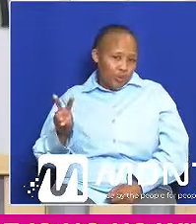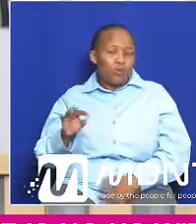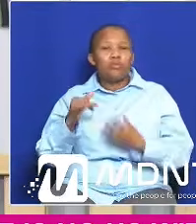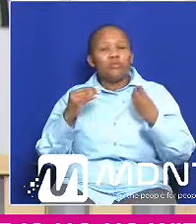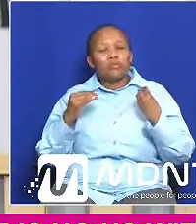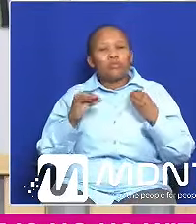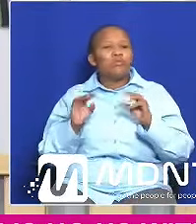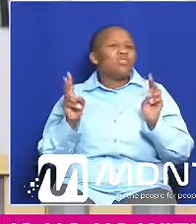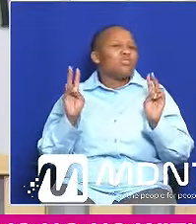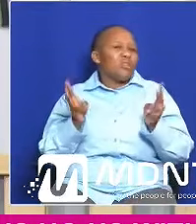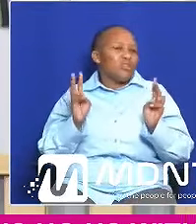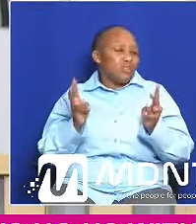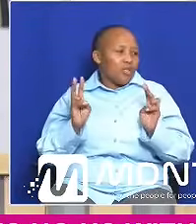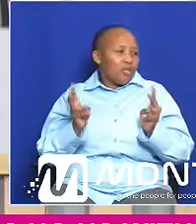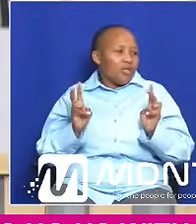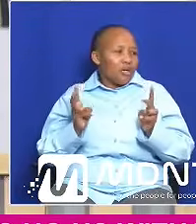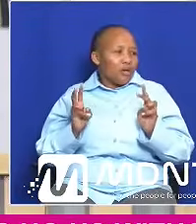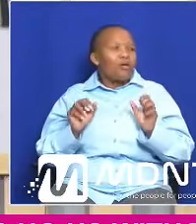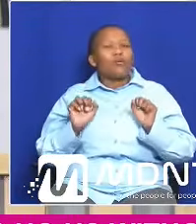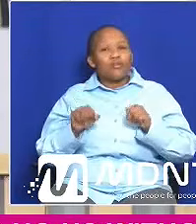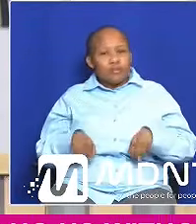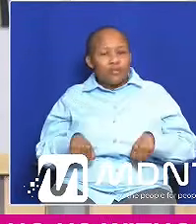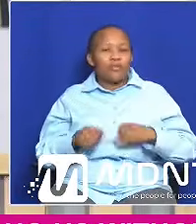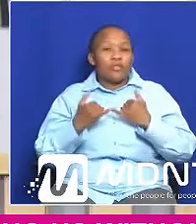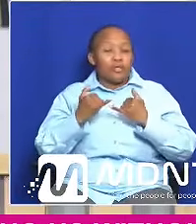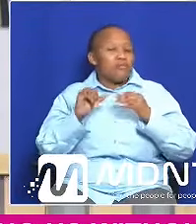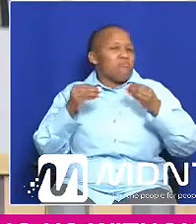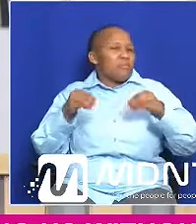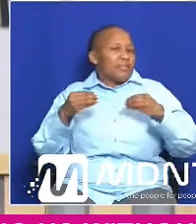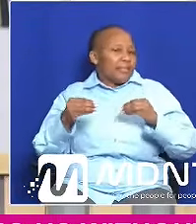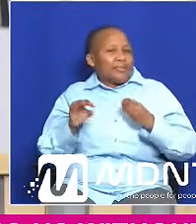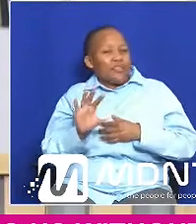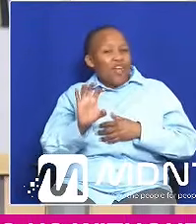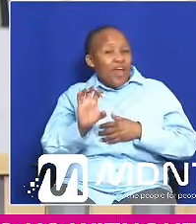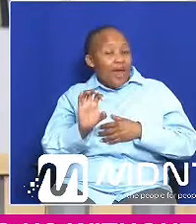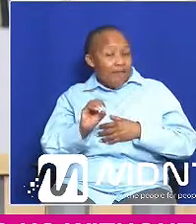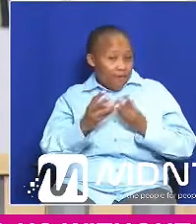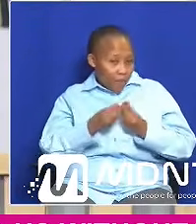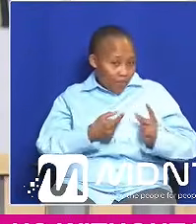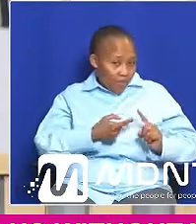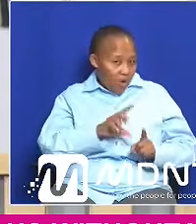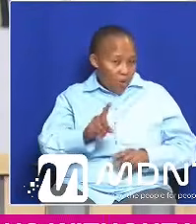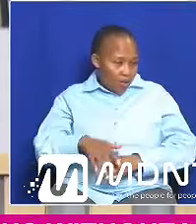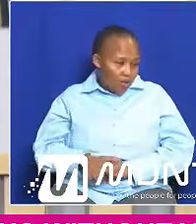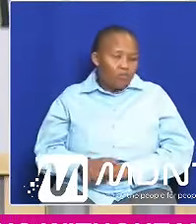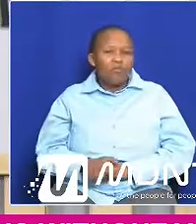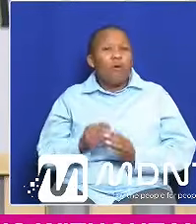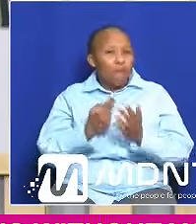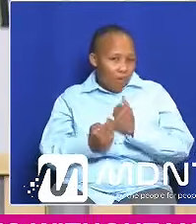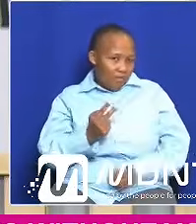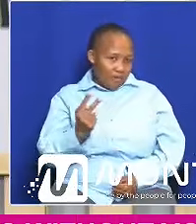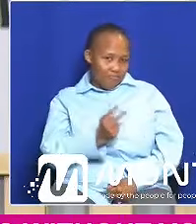considered? What types of business did you consider? Both of you. Not